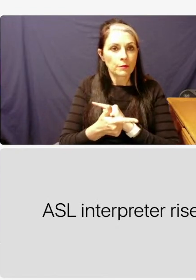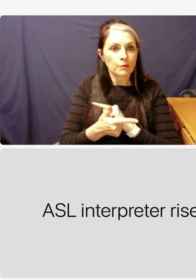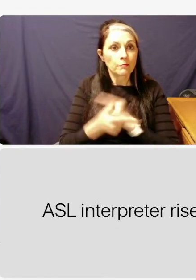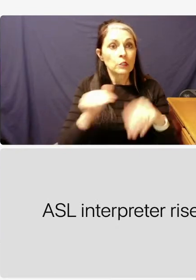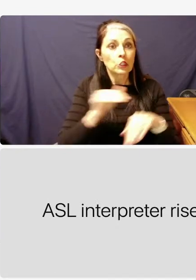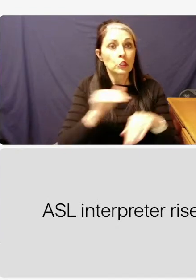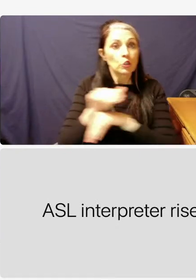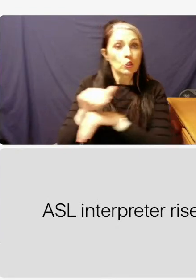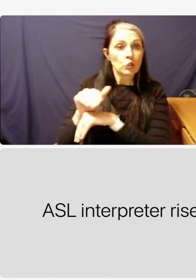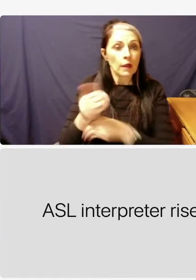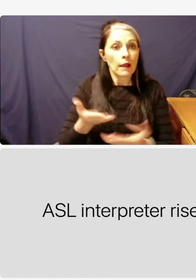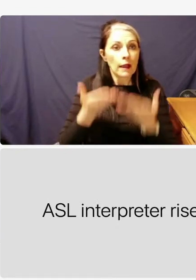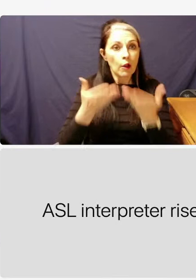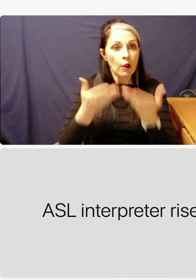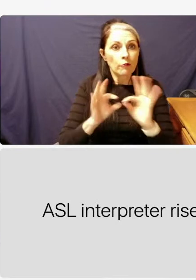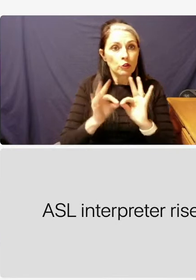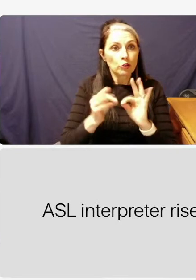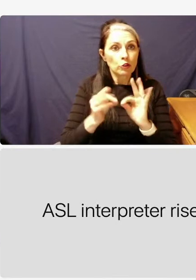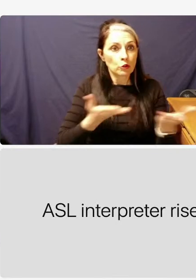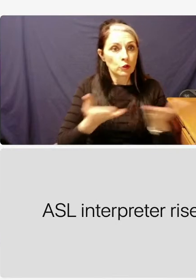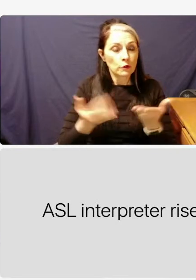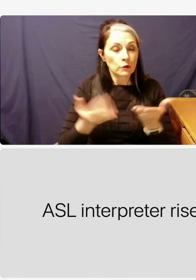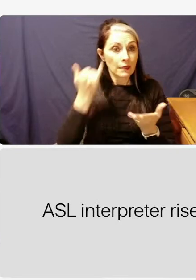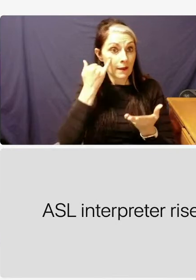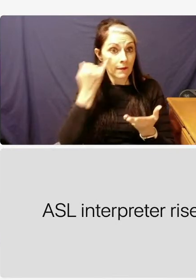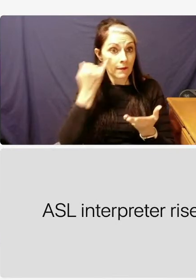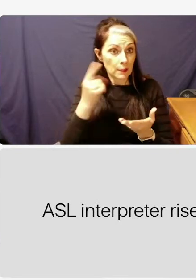to please reach out for me in the back